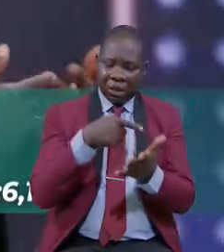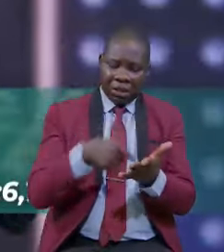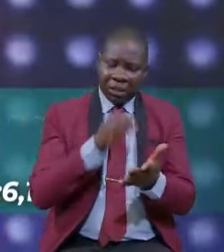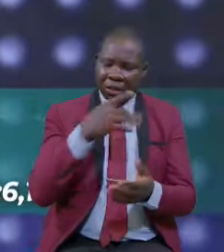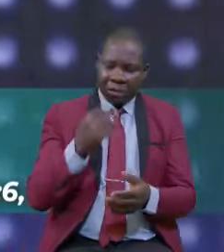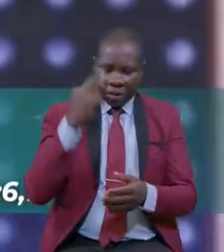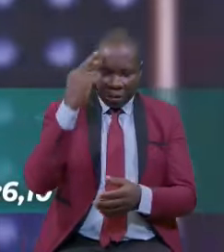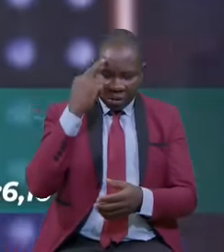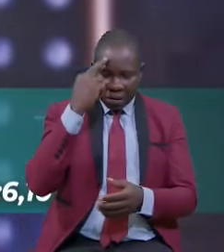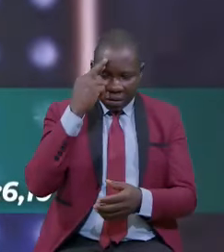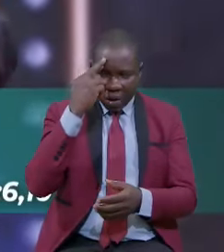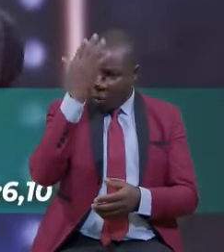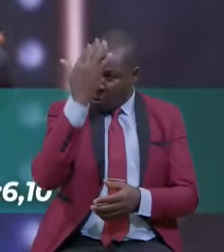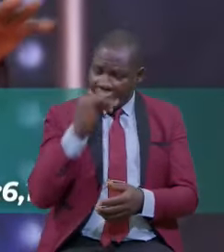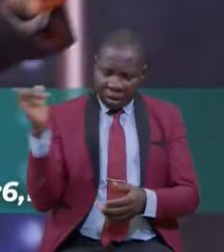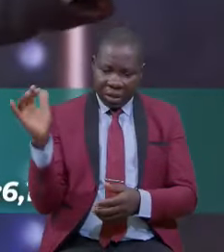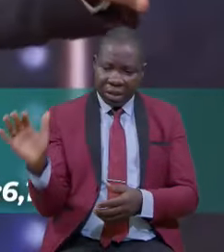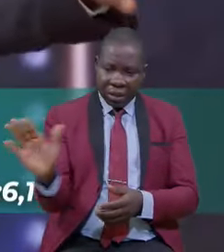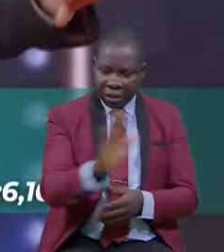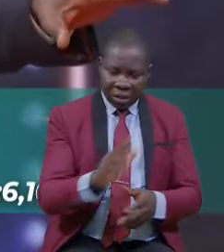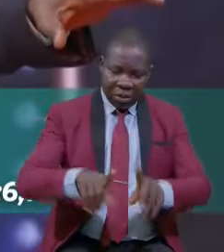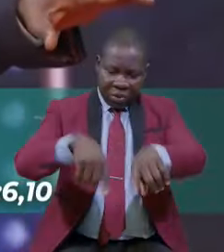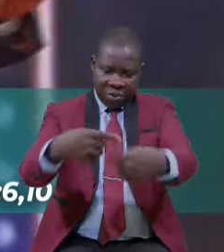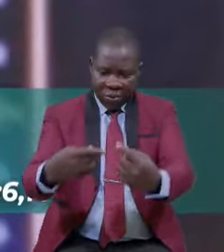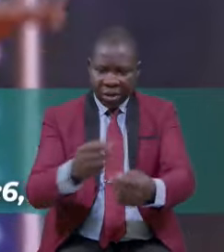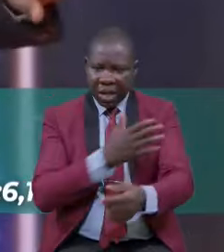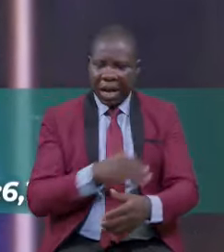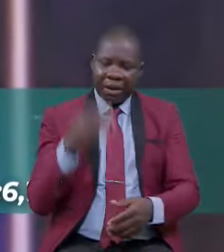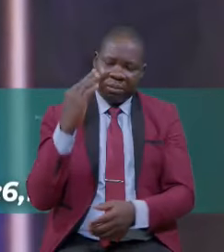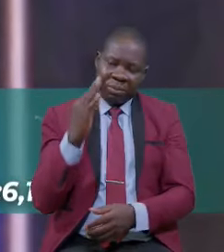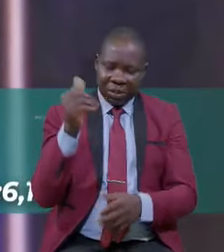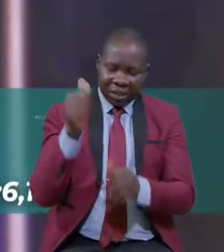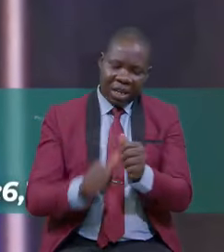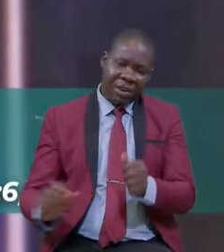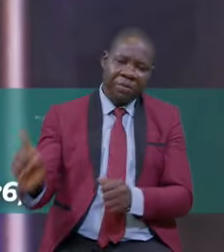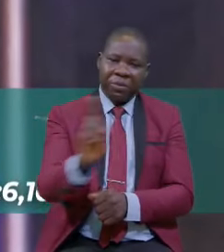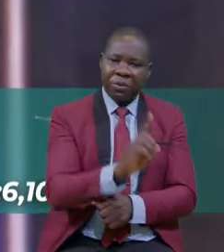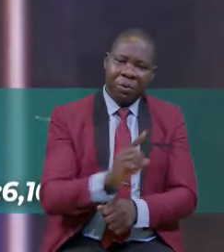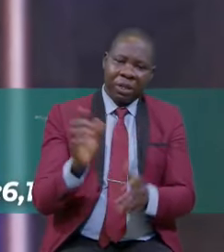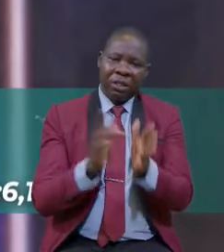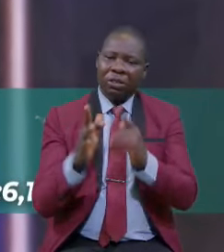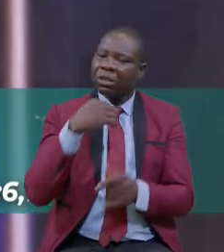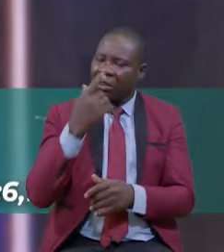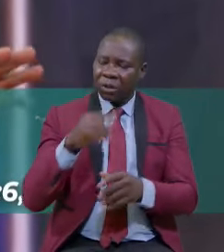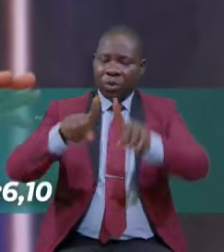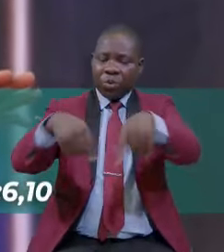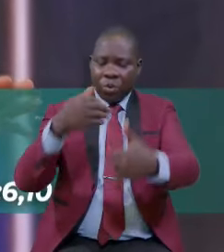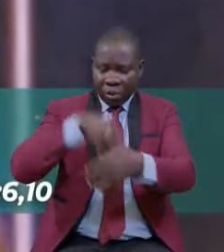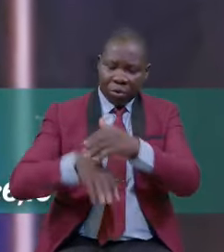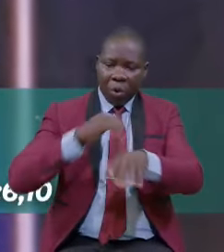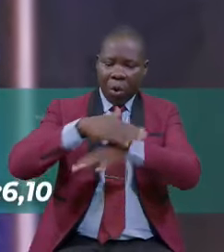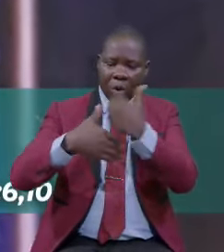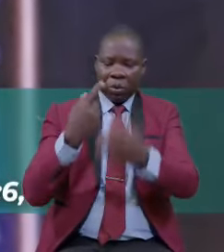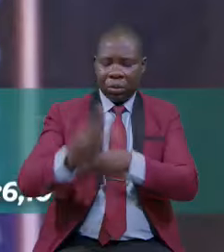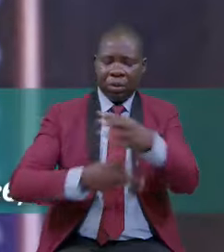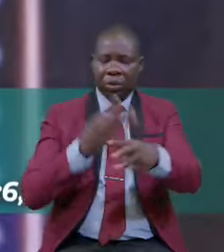they preached everywhere. Jesus said, go into all the world and preach the gospel. And he says, preach that